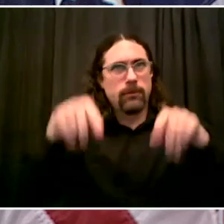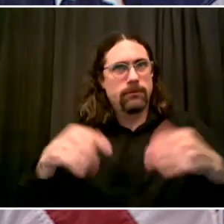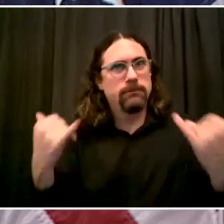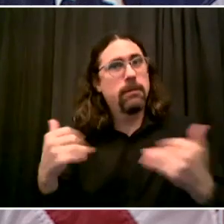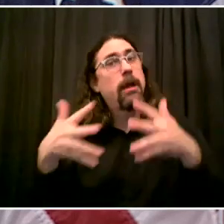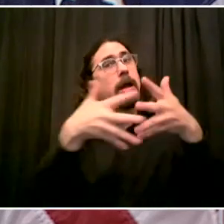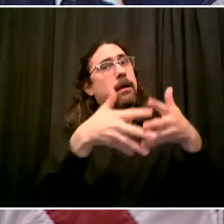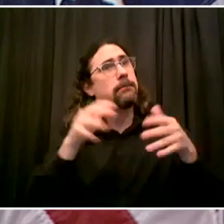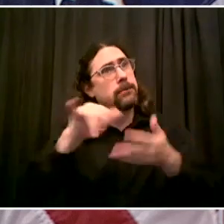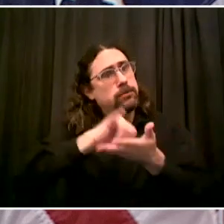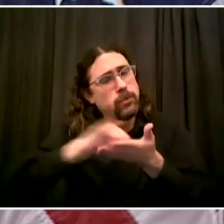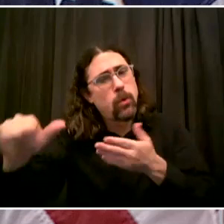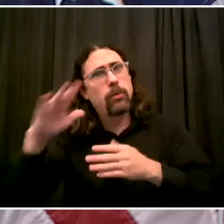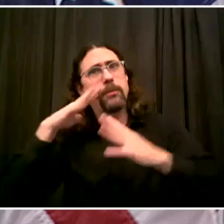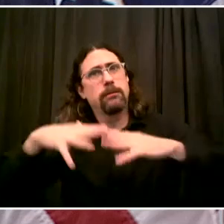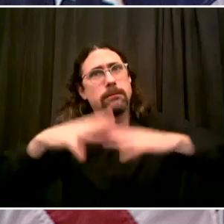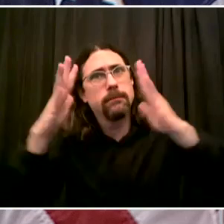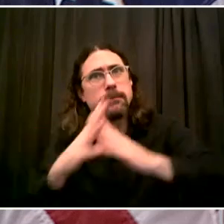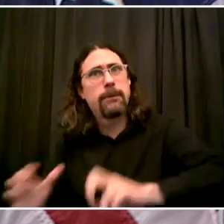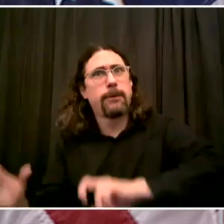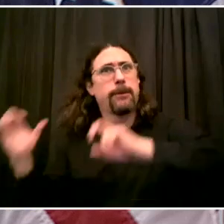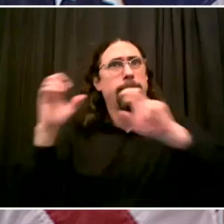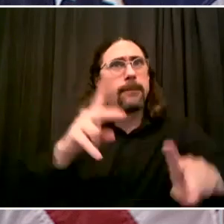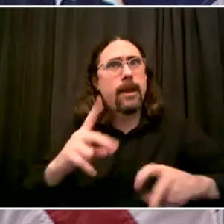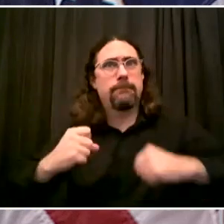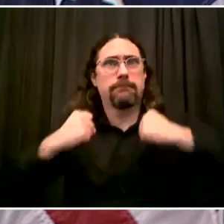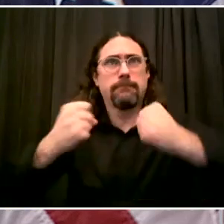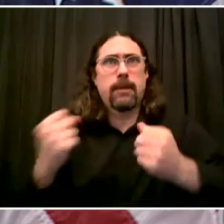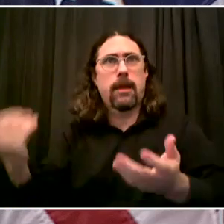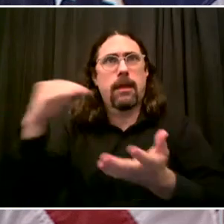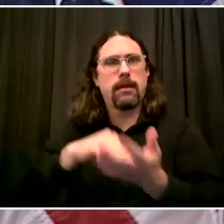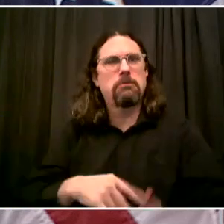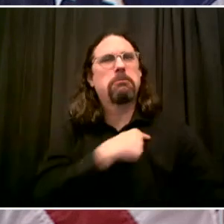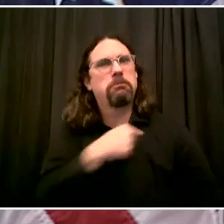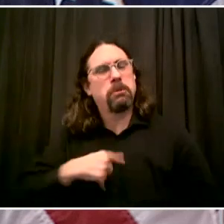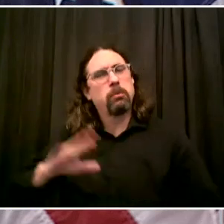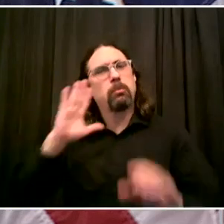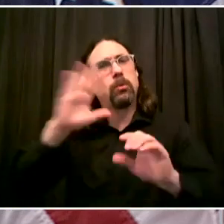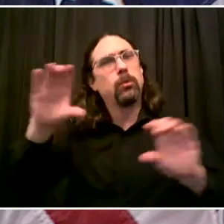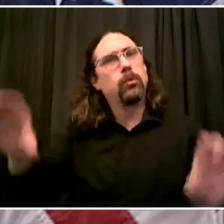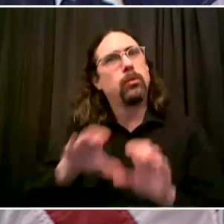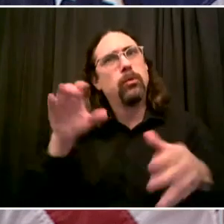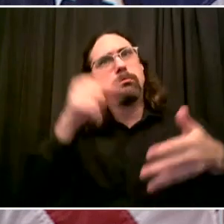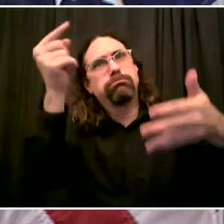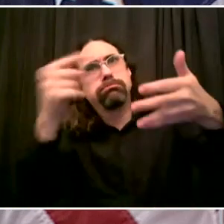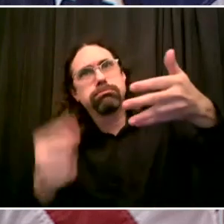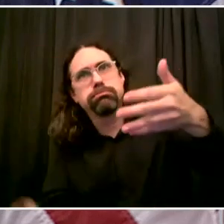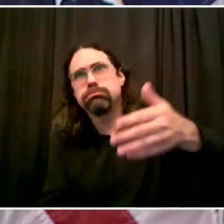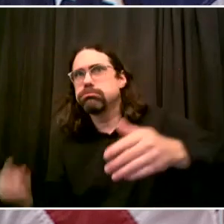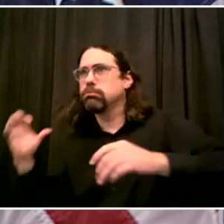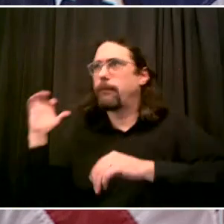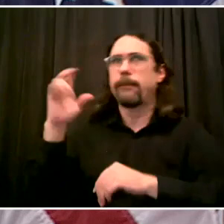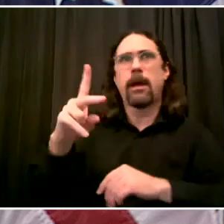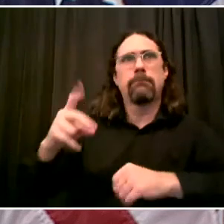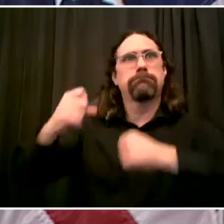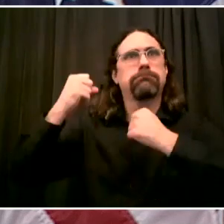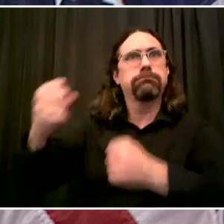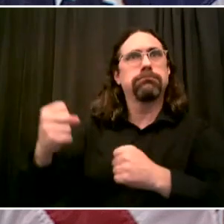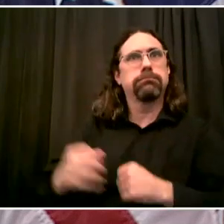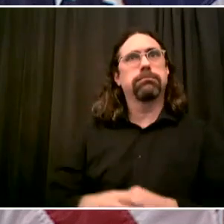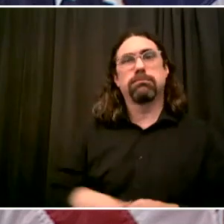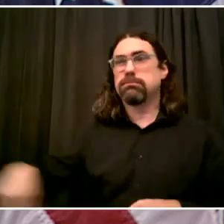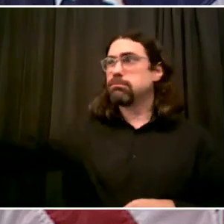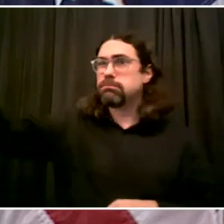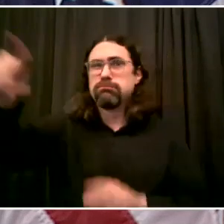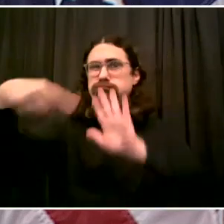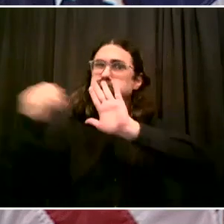disparities and unfairness. We're going to recover better than ever. So the folks who want to criticize, God bless them. They're not actually doing the work. I